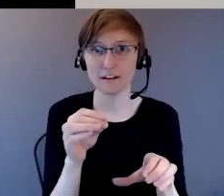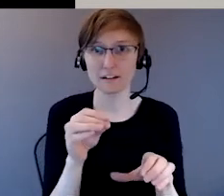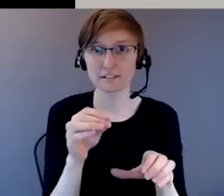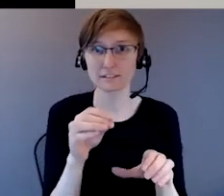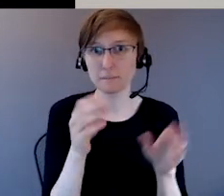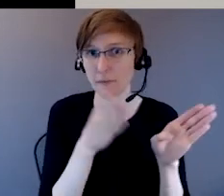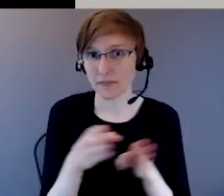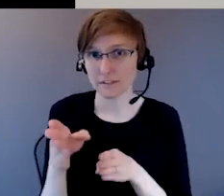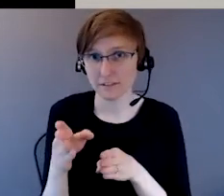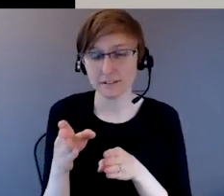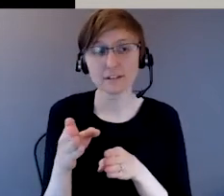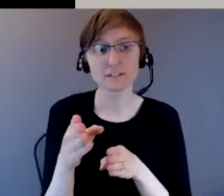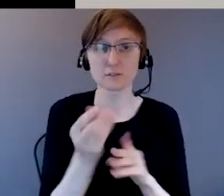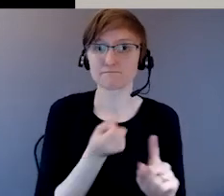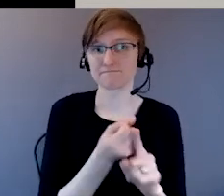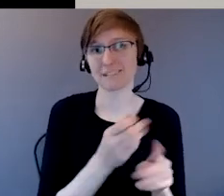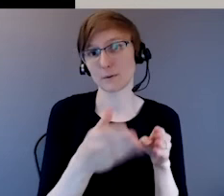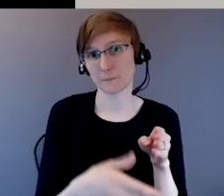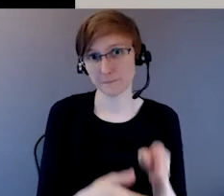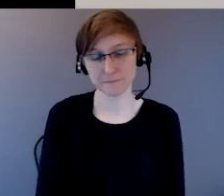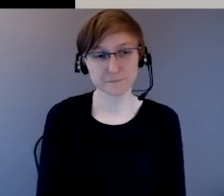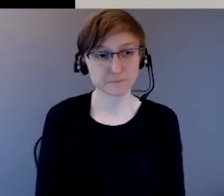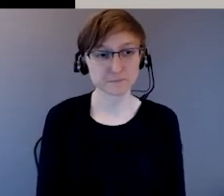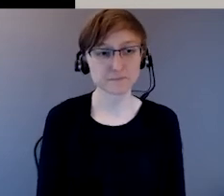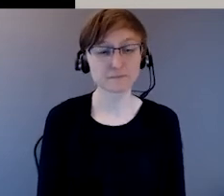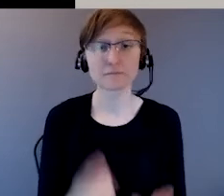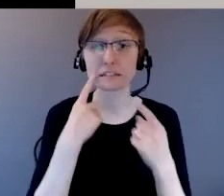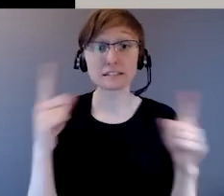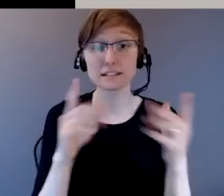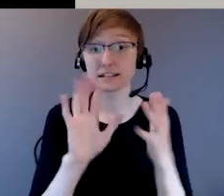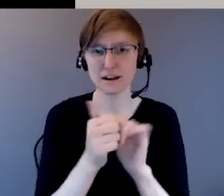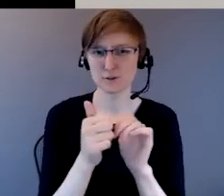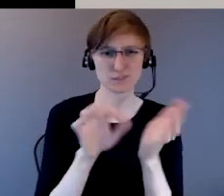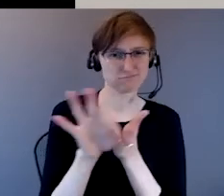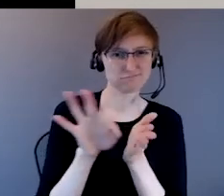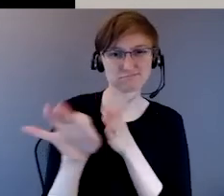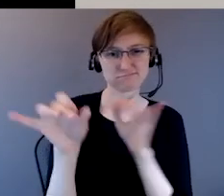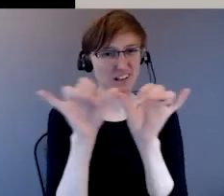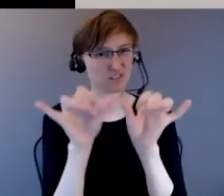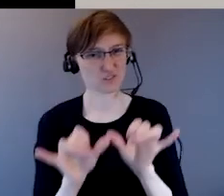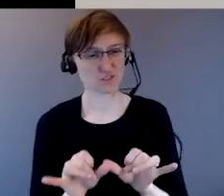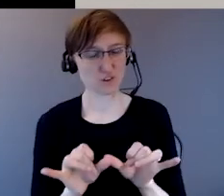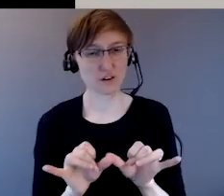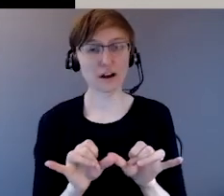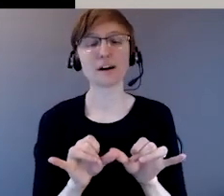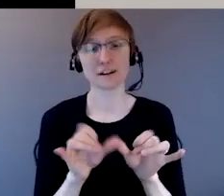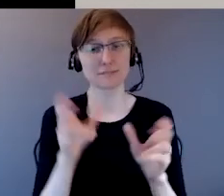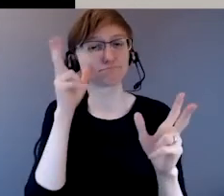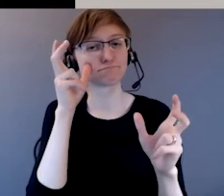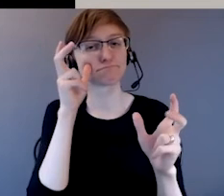own outcomes. We've measured our success by those stories of connection and learning, and